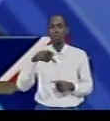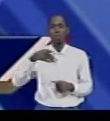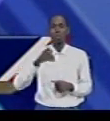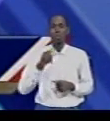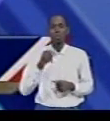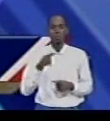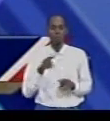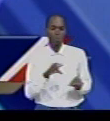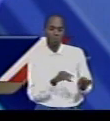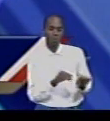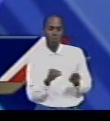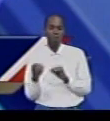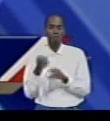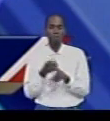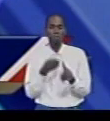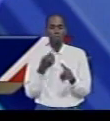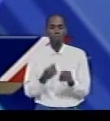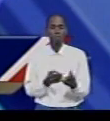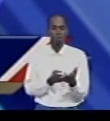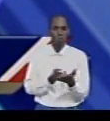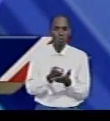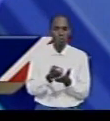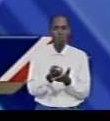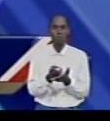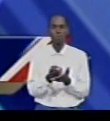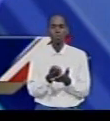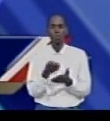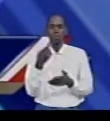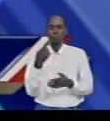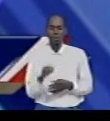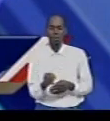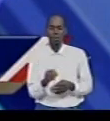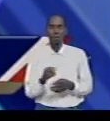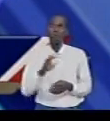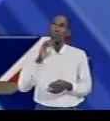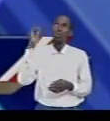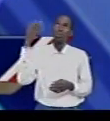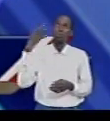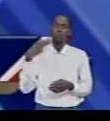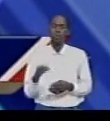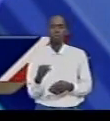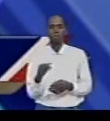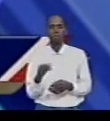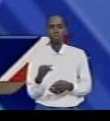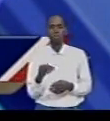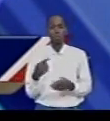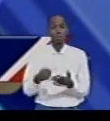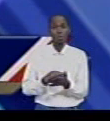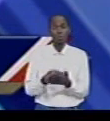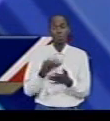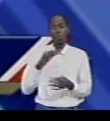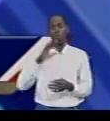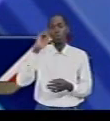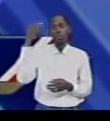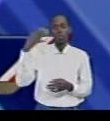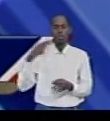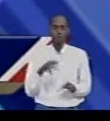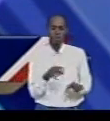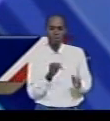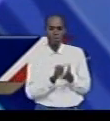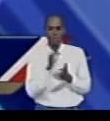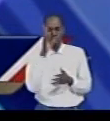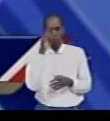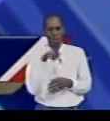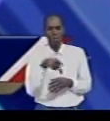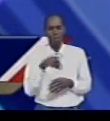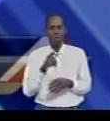the foundation of the gospel of grace. He shifted. He shifted because